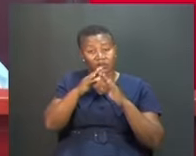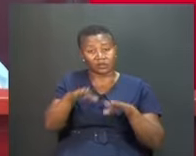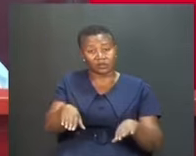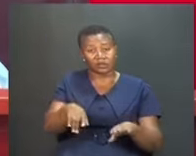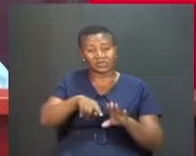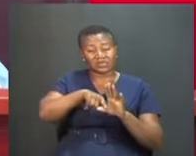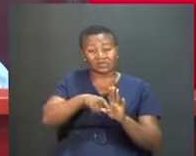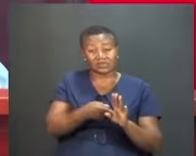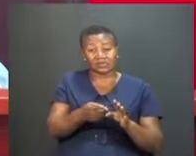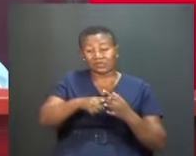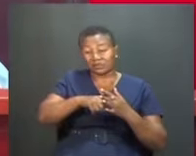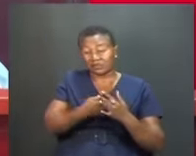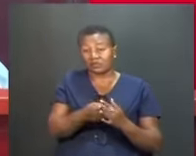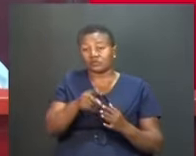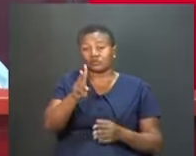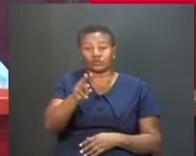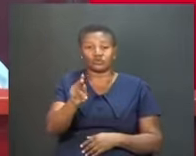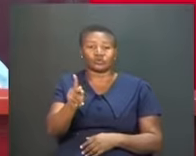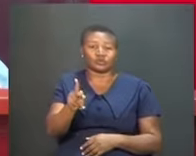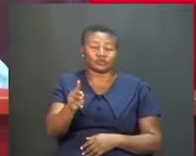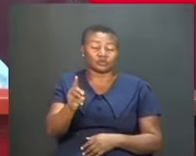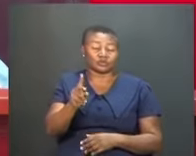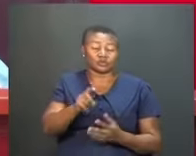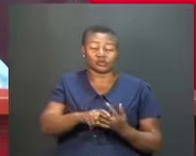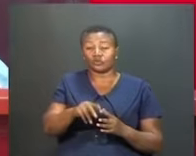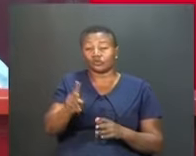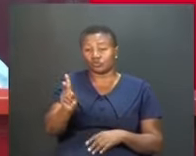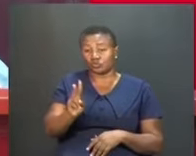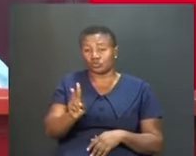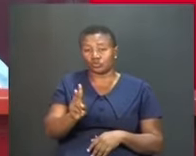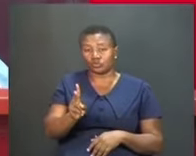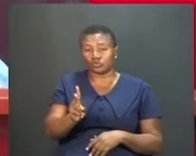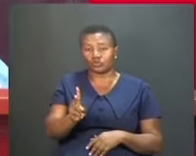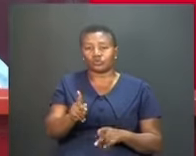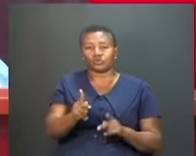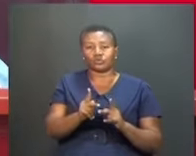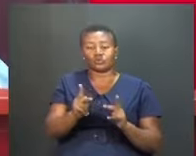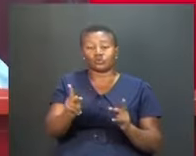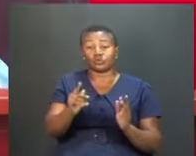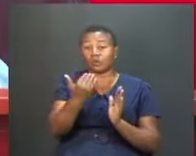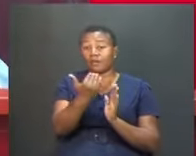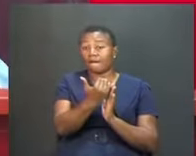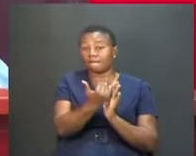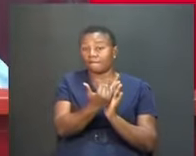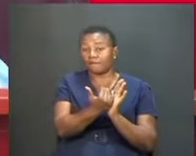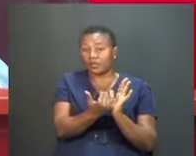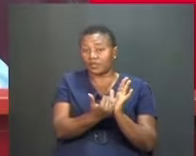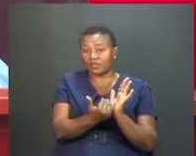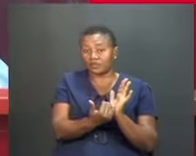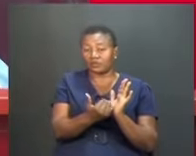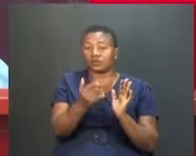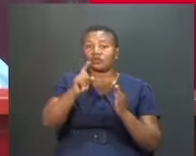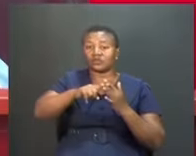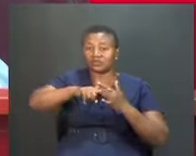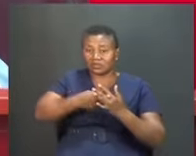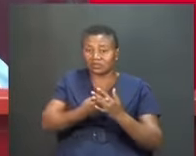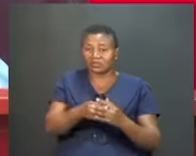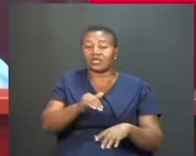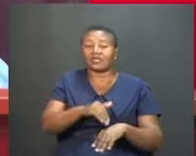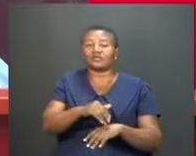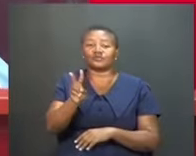2 p.m. And so the budget too will be at 2 p.m.